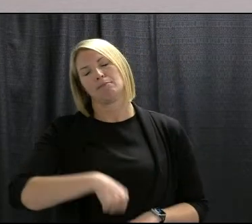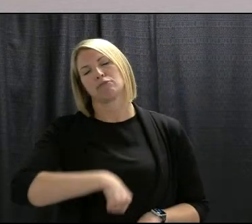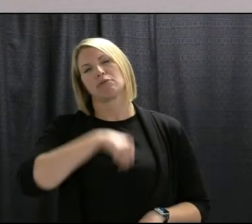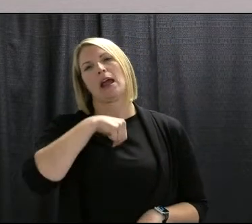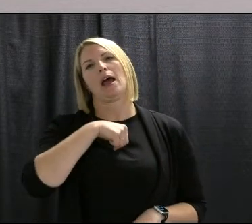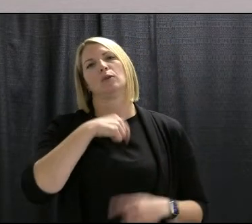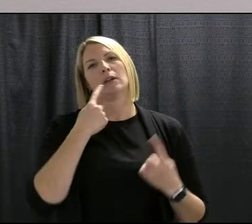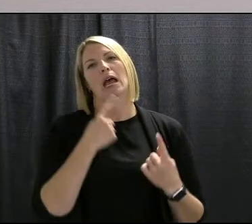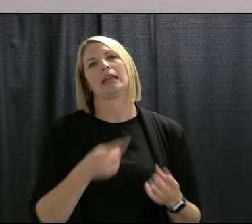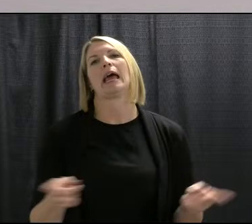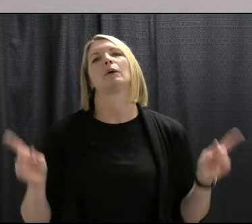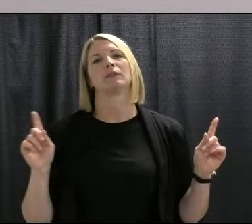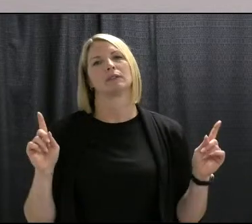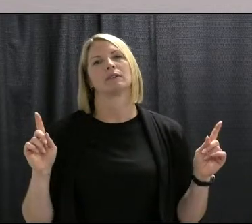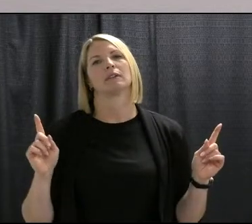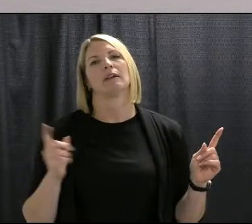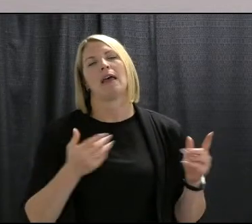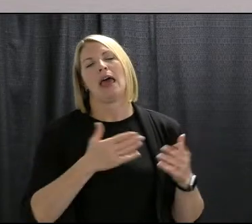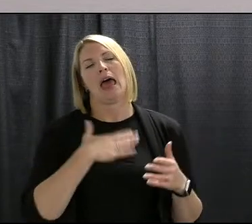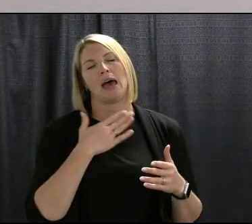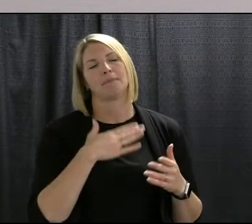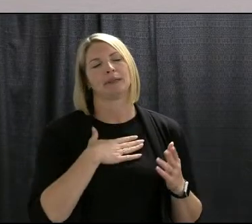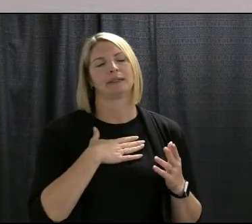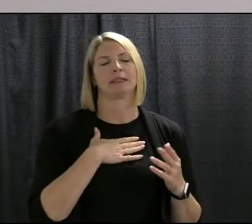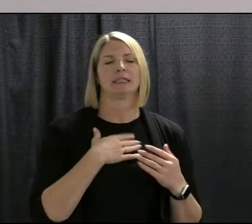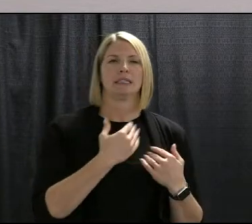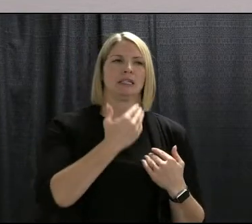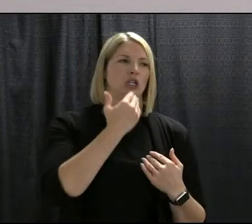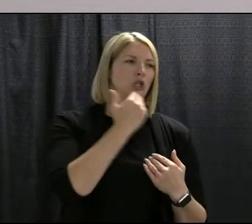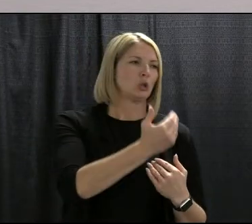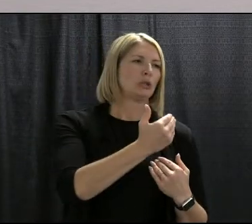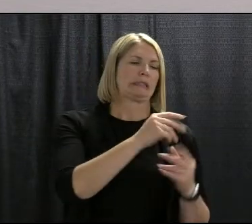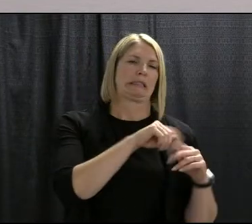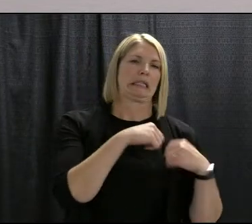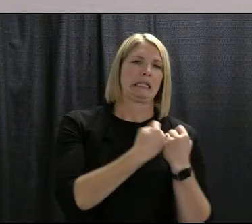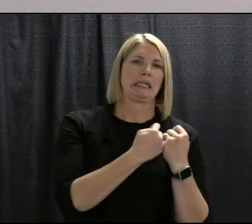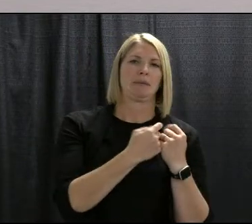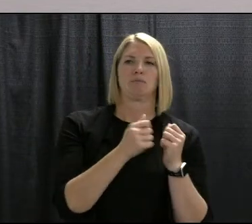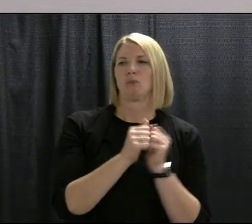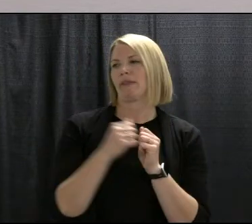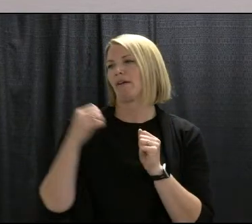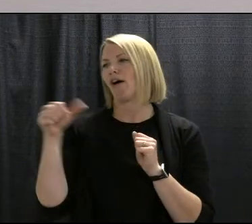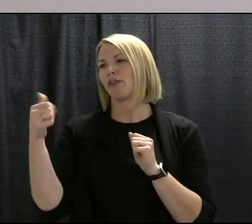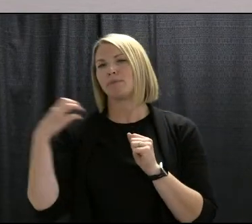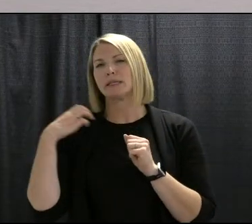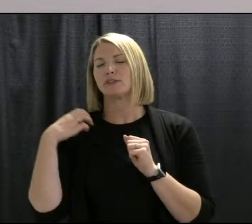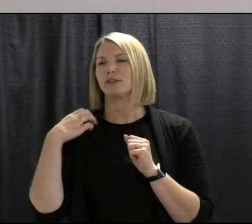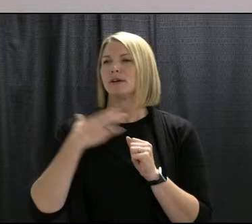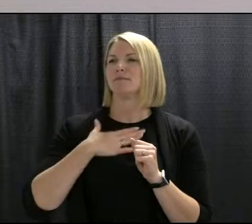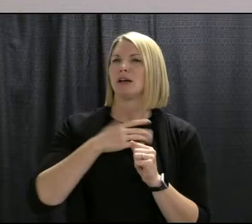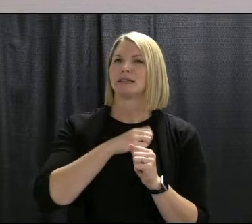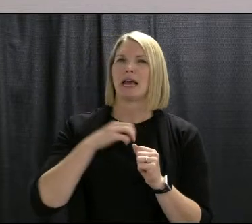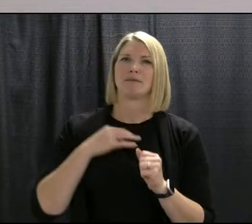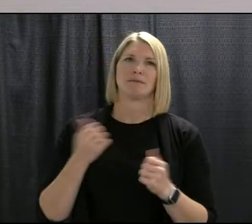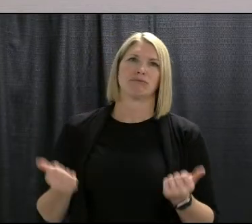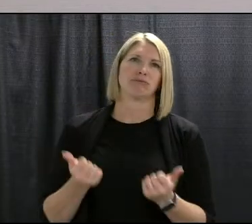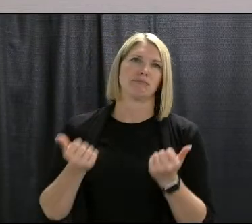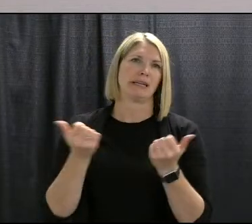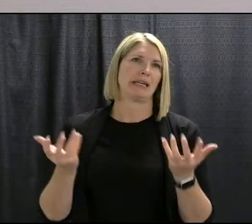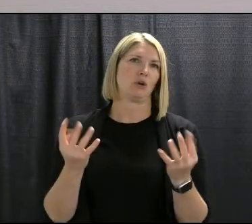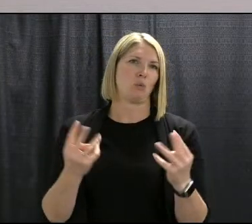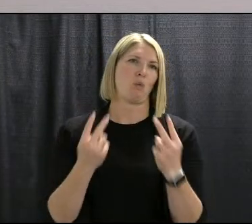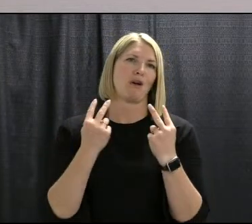minister to bring it in. I'm very thankful and grateful that I have very competent colleagues and dedicated colleagues across government, and a number of them are here in the room as well